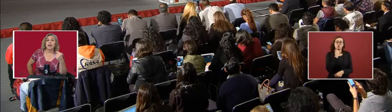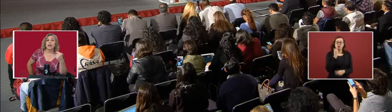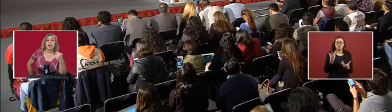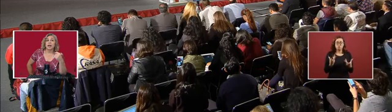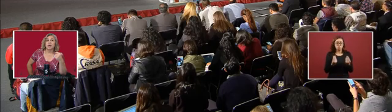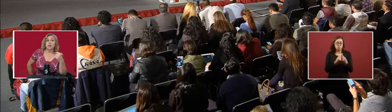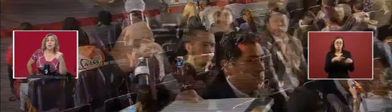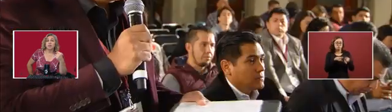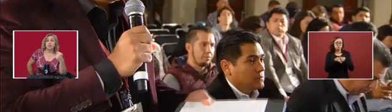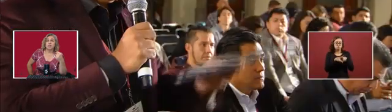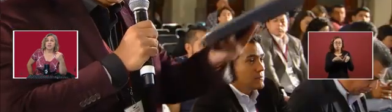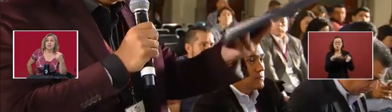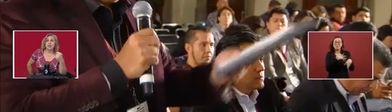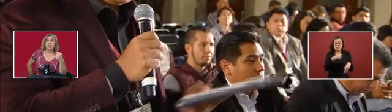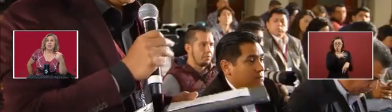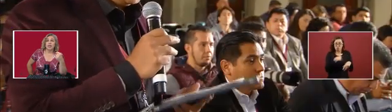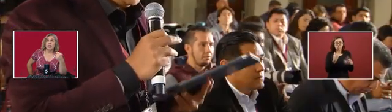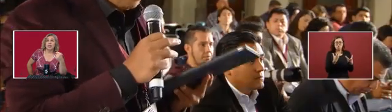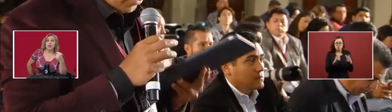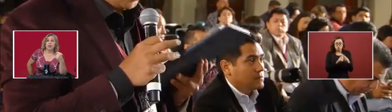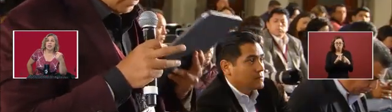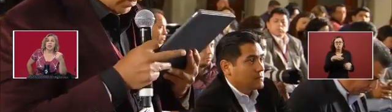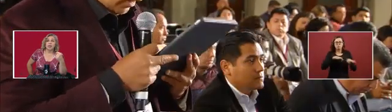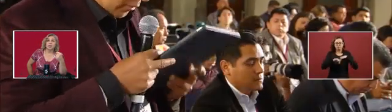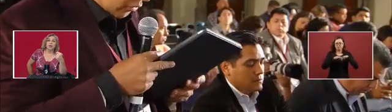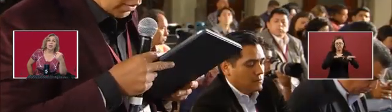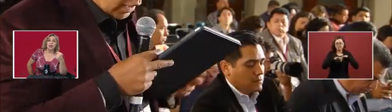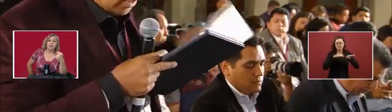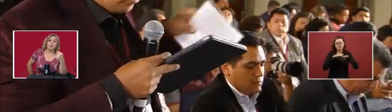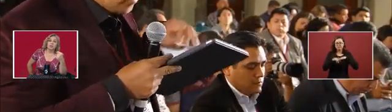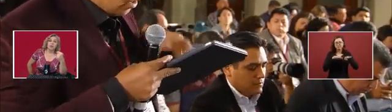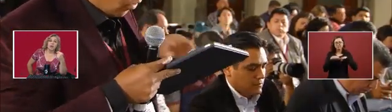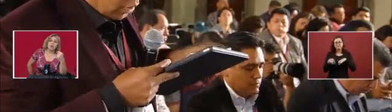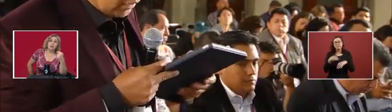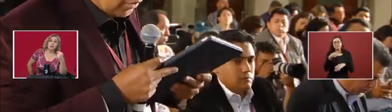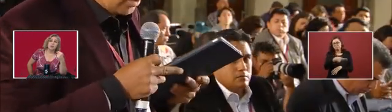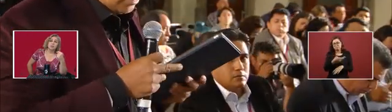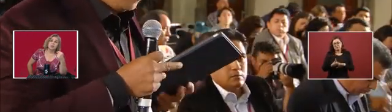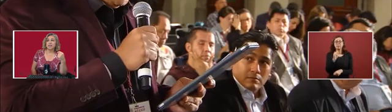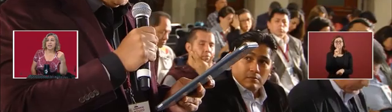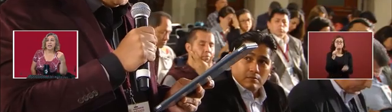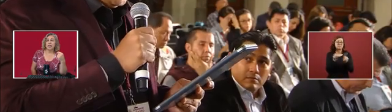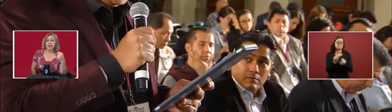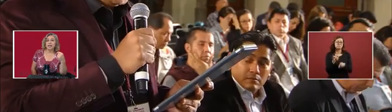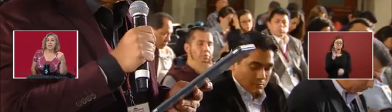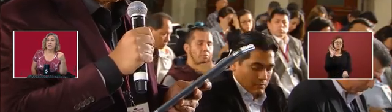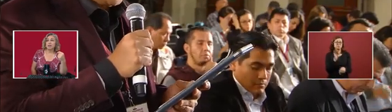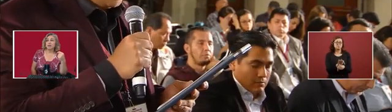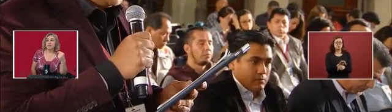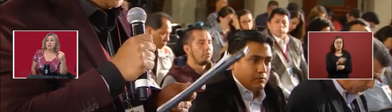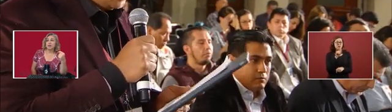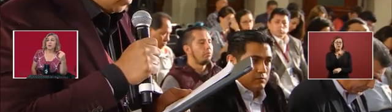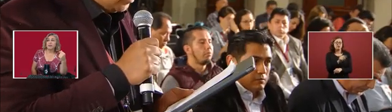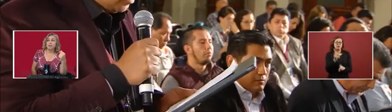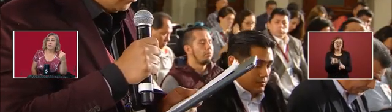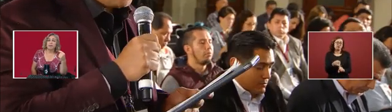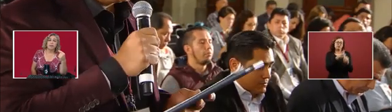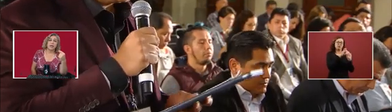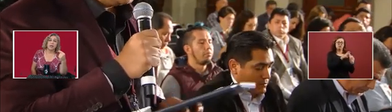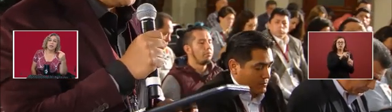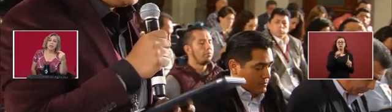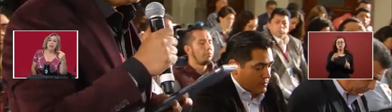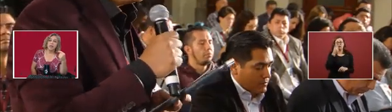utilize more these conferences in order to inform